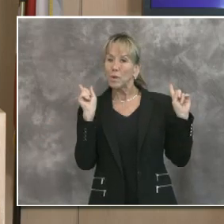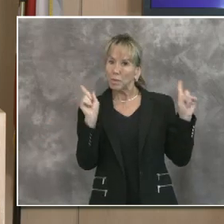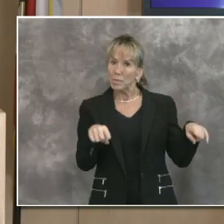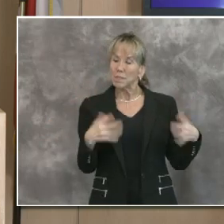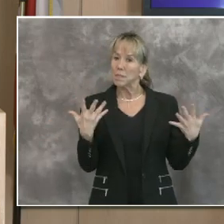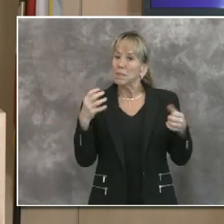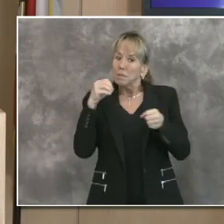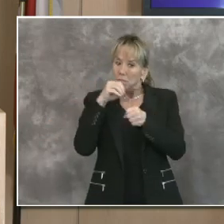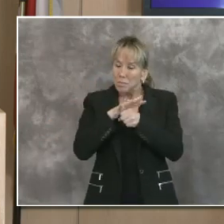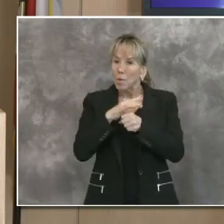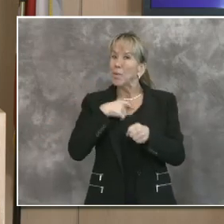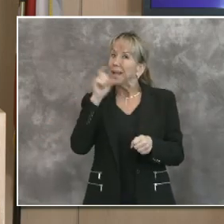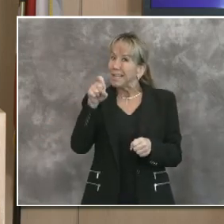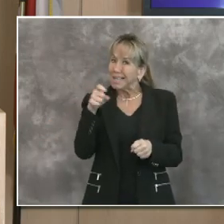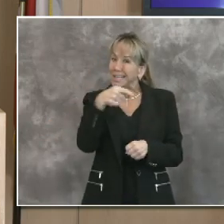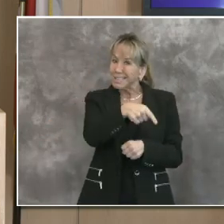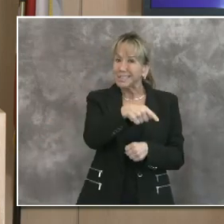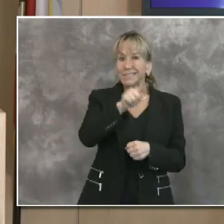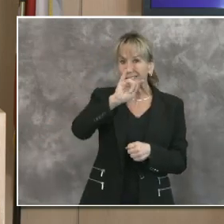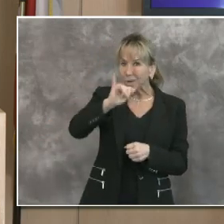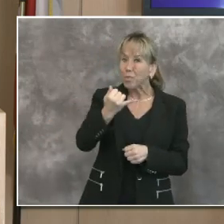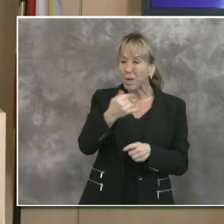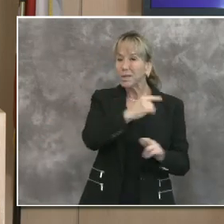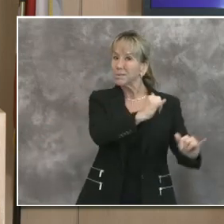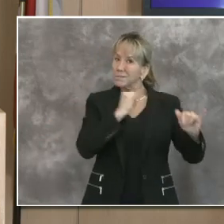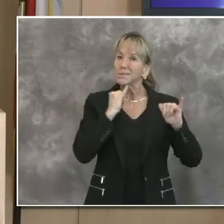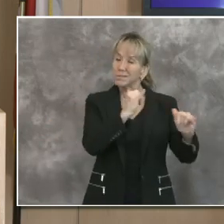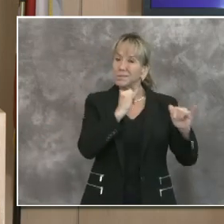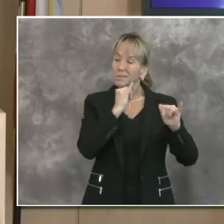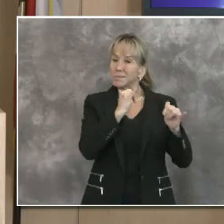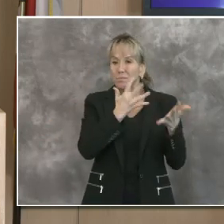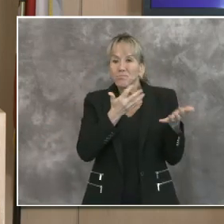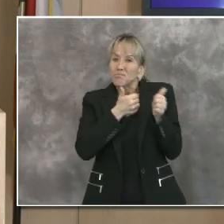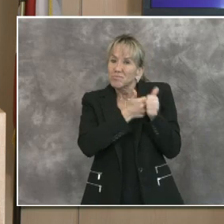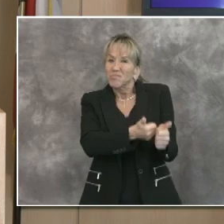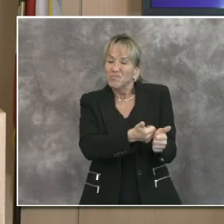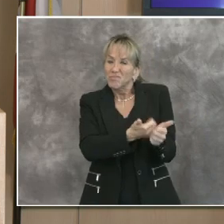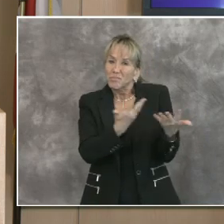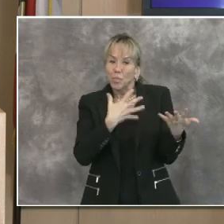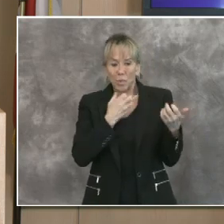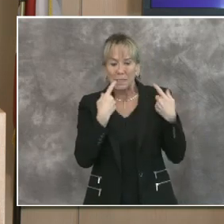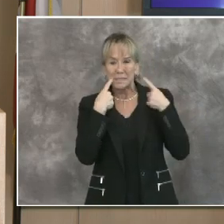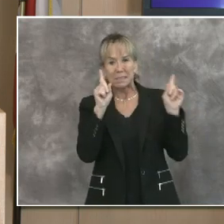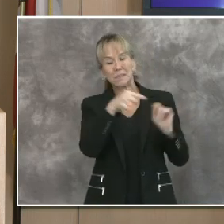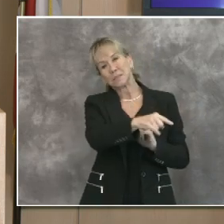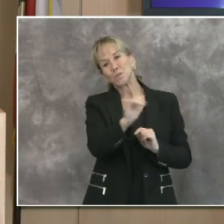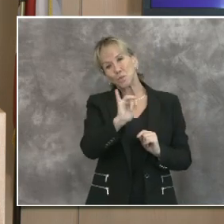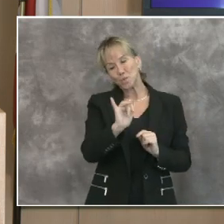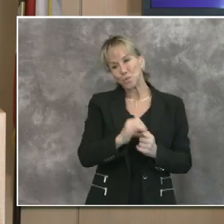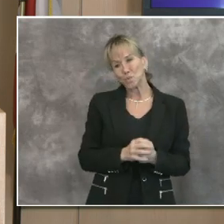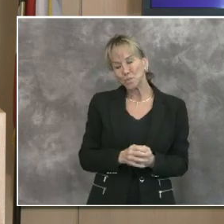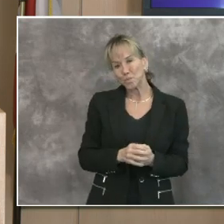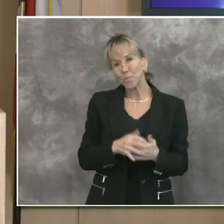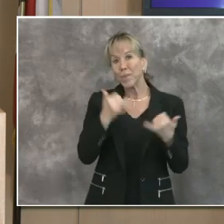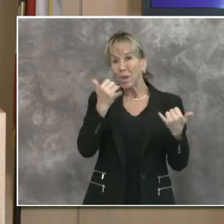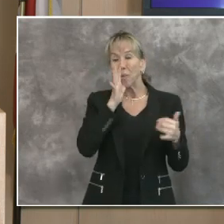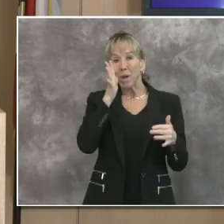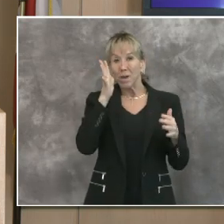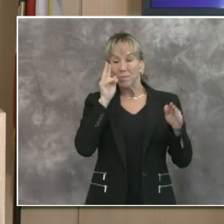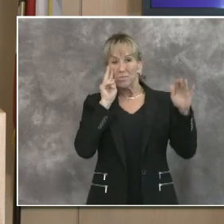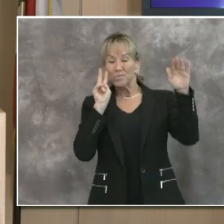we need for Tijuana to also be successful. As cases are expected to